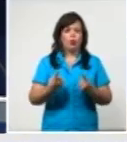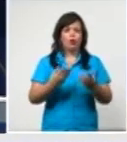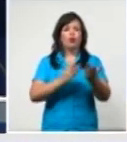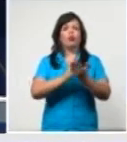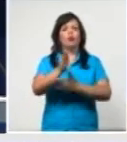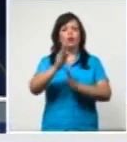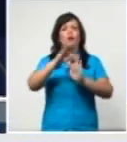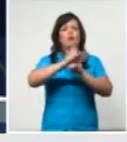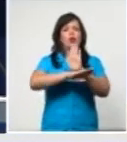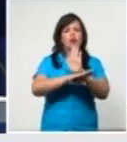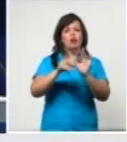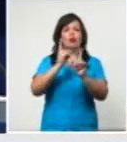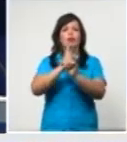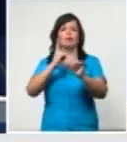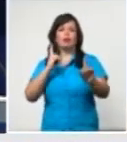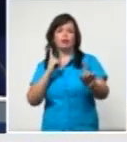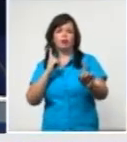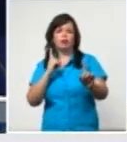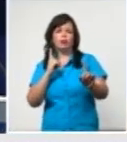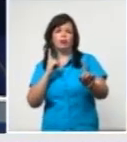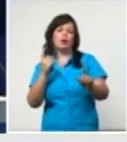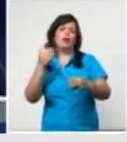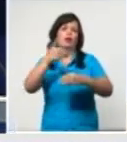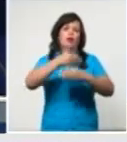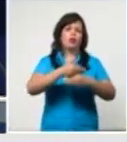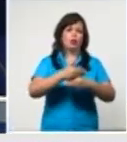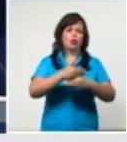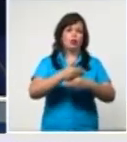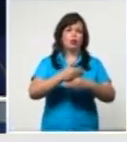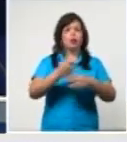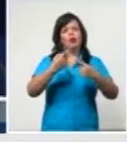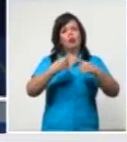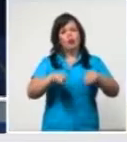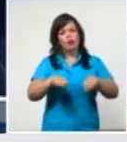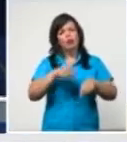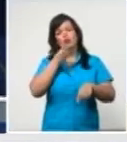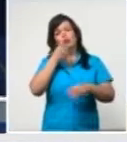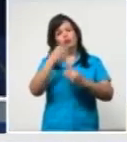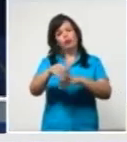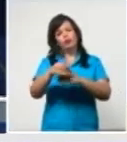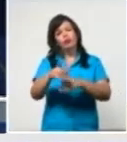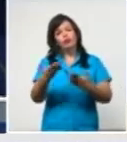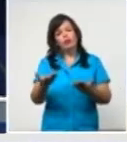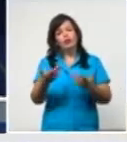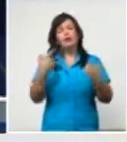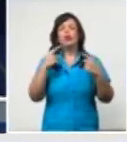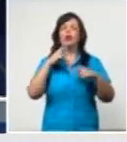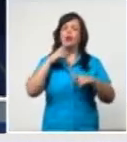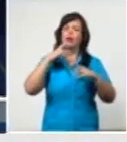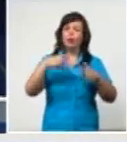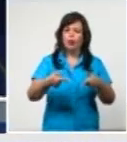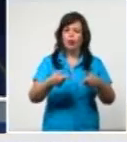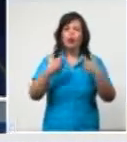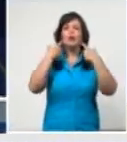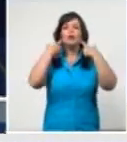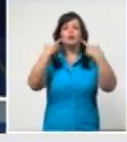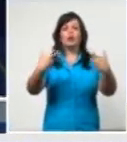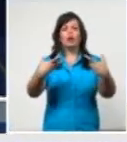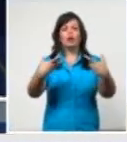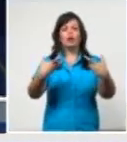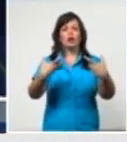greater flow of people, and that's why we reiterate that what is important is